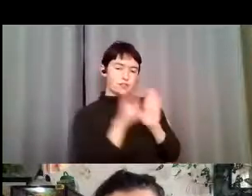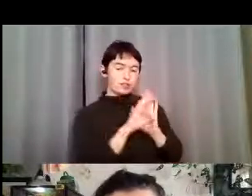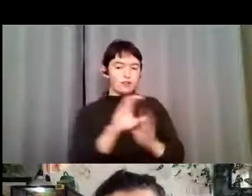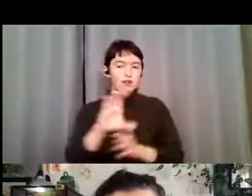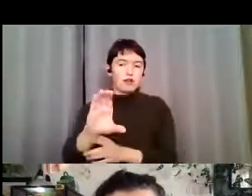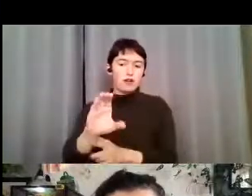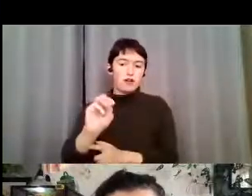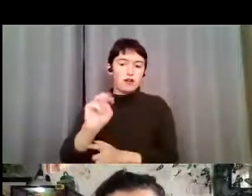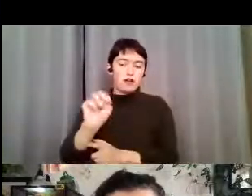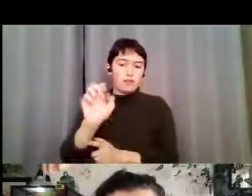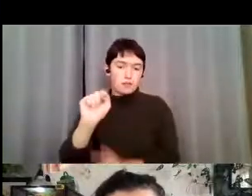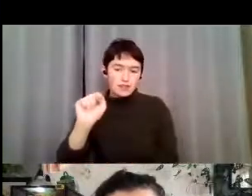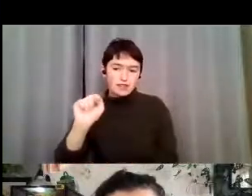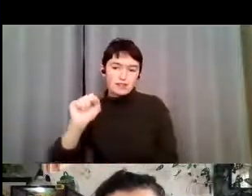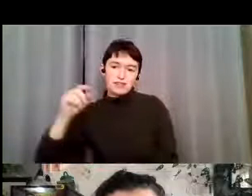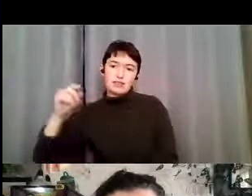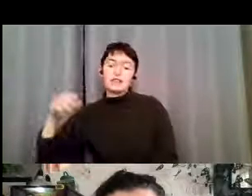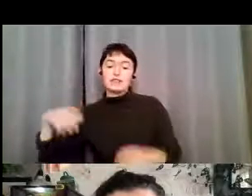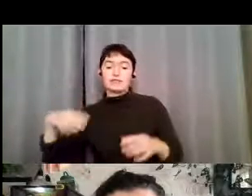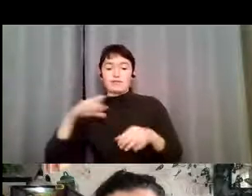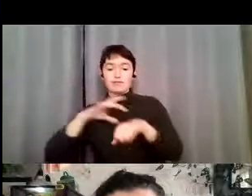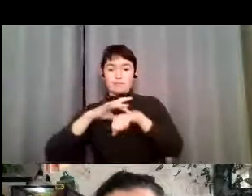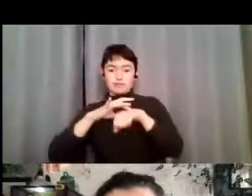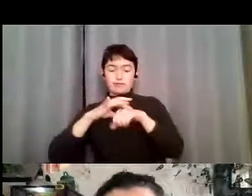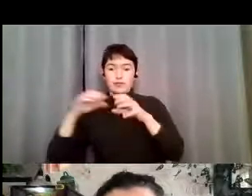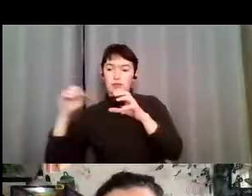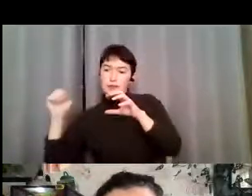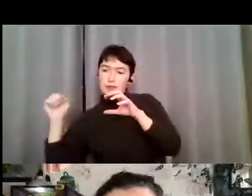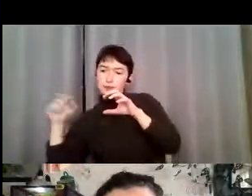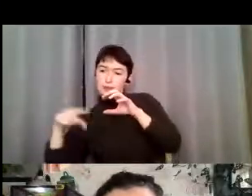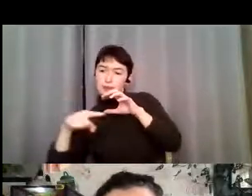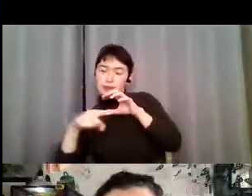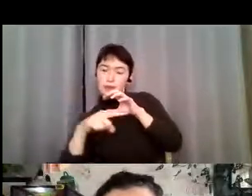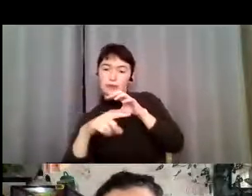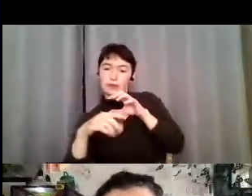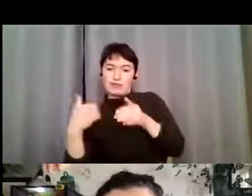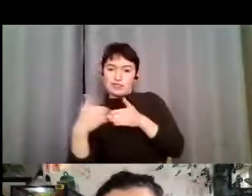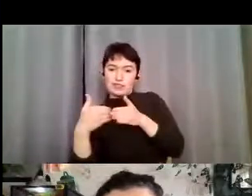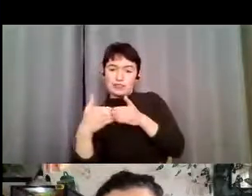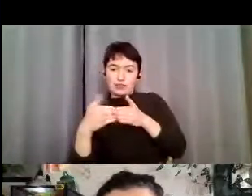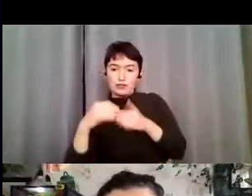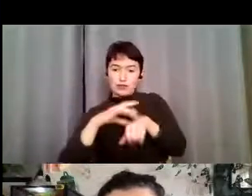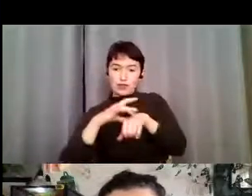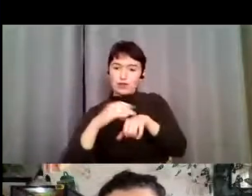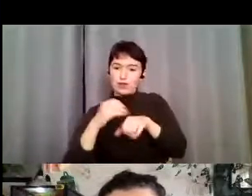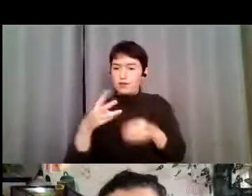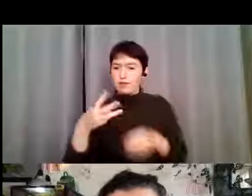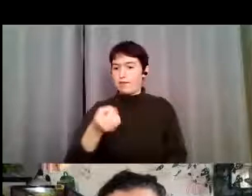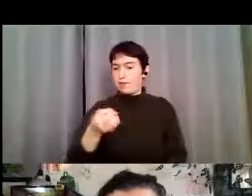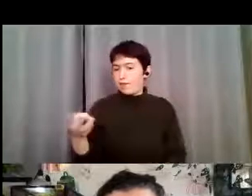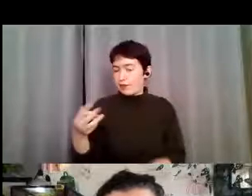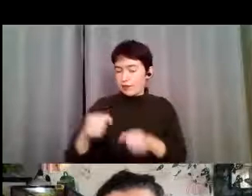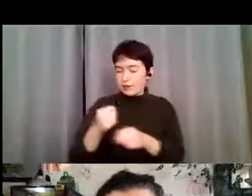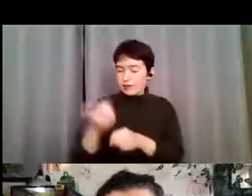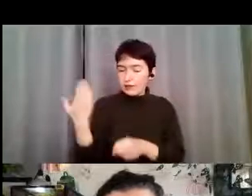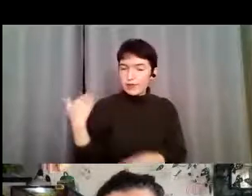that flew by the Earth a few years ago. So this was Comet Pan-STARRS. So comets are mostly